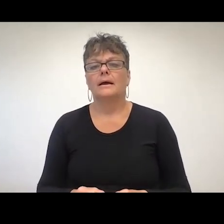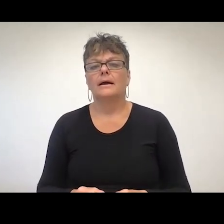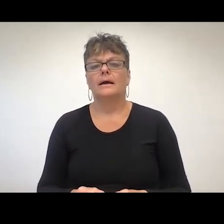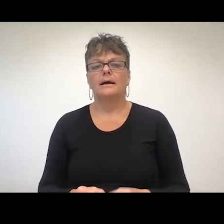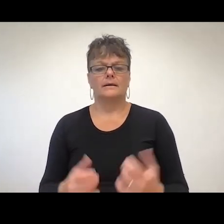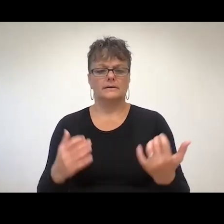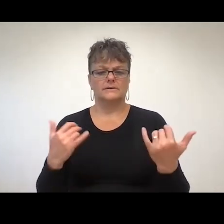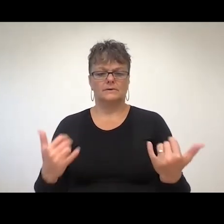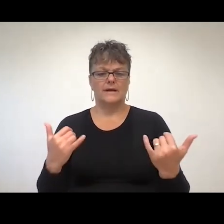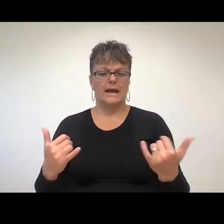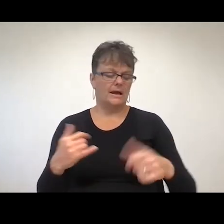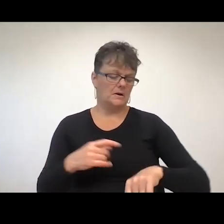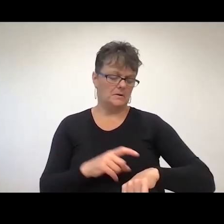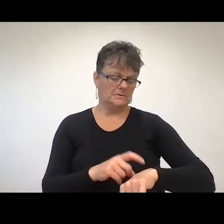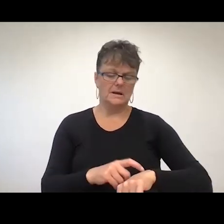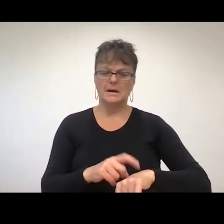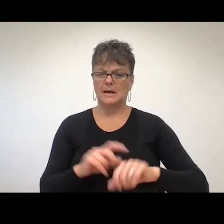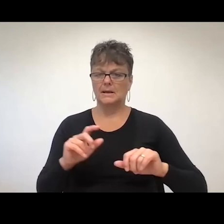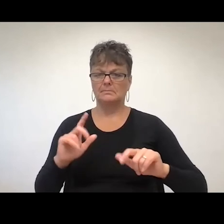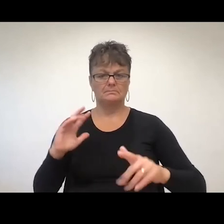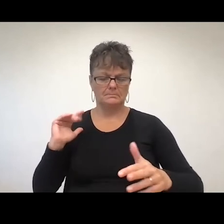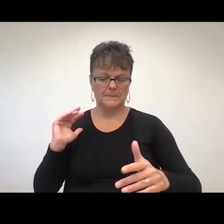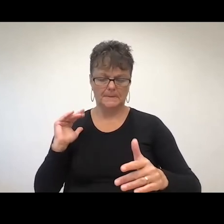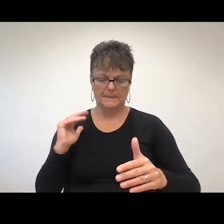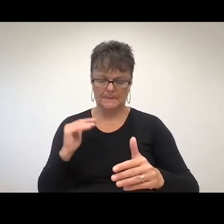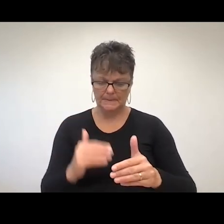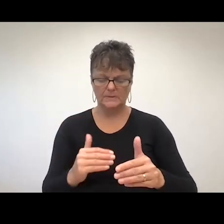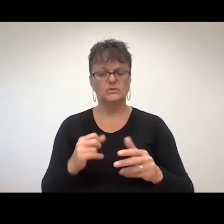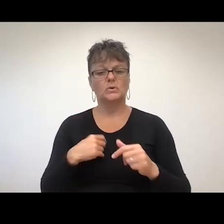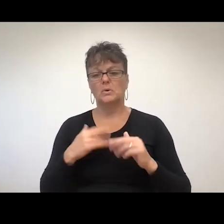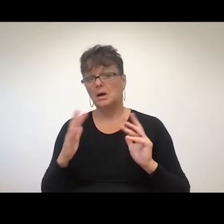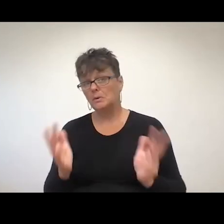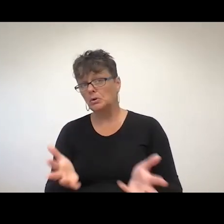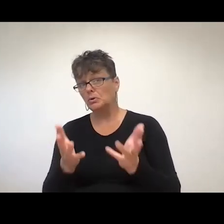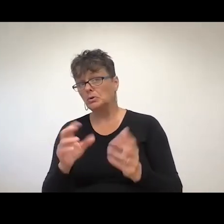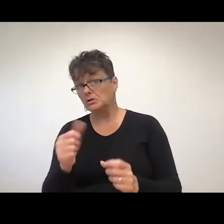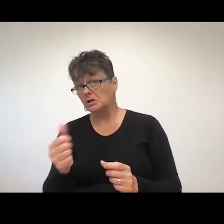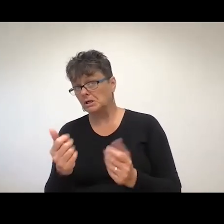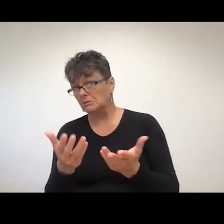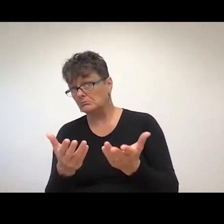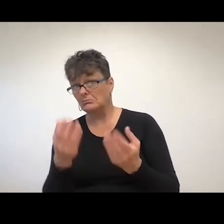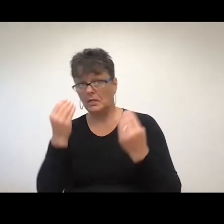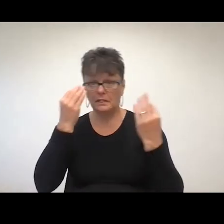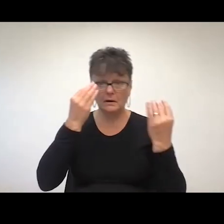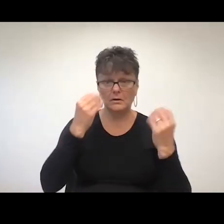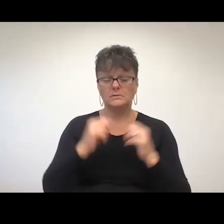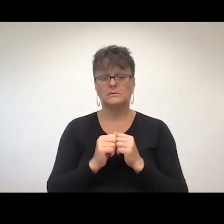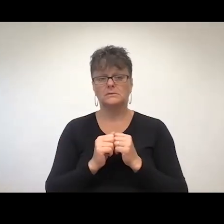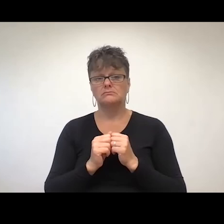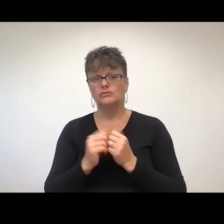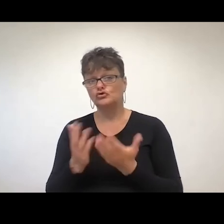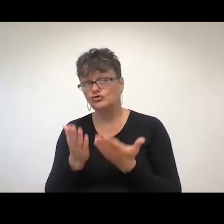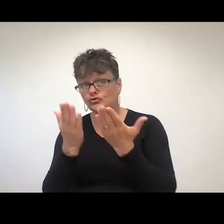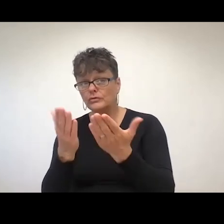wrapping up this time together, I encourage thoughts, suggestions, sharing of practices that you implement